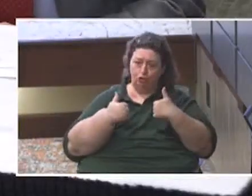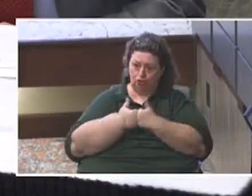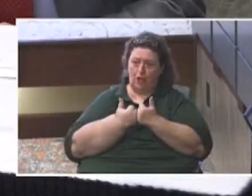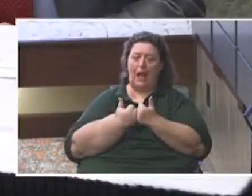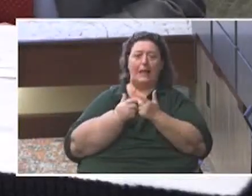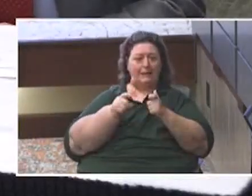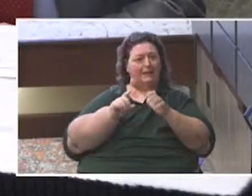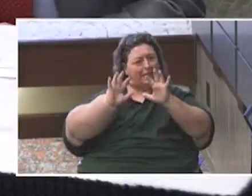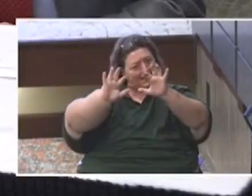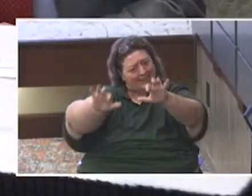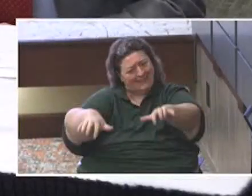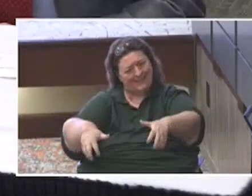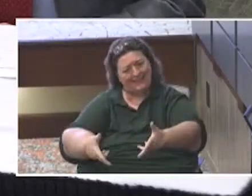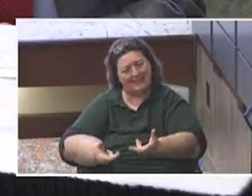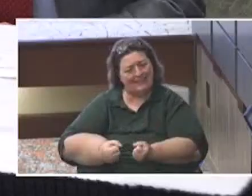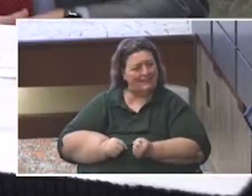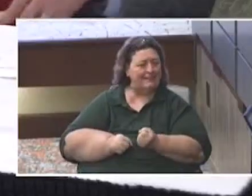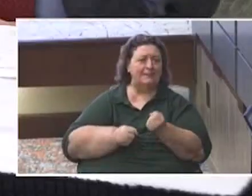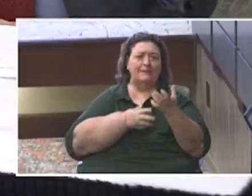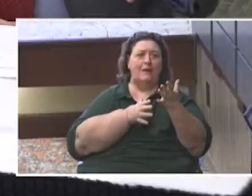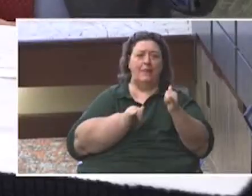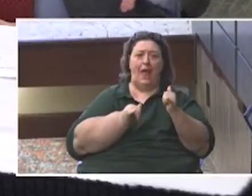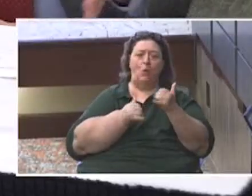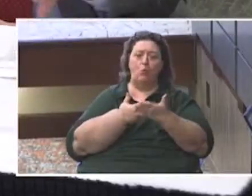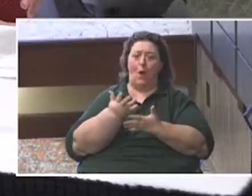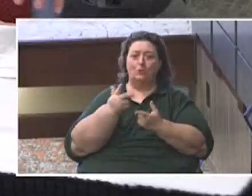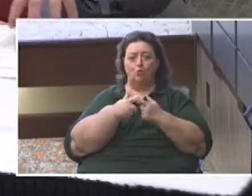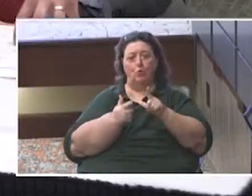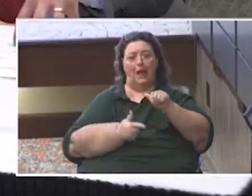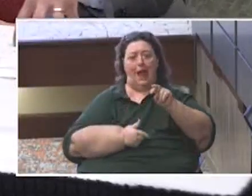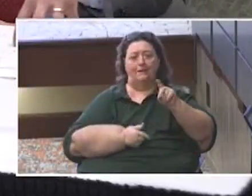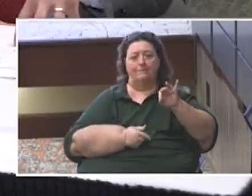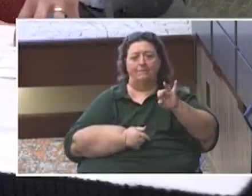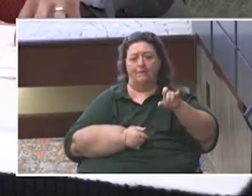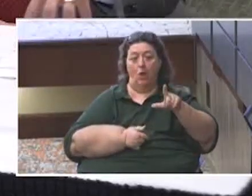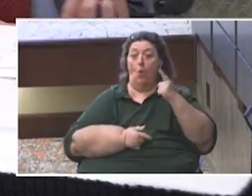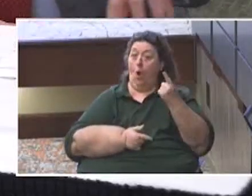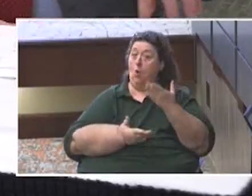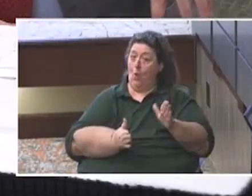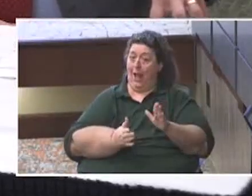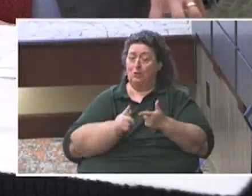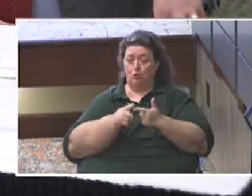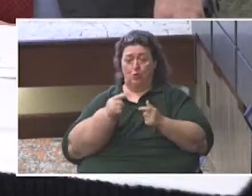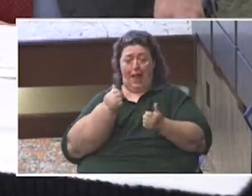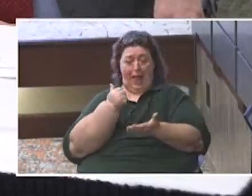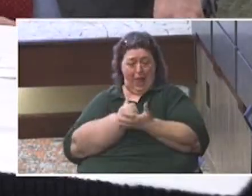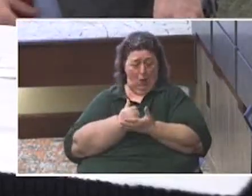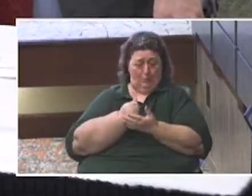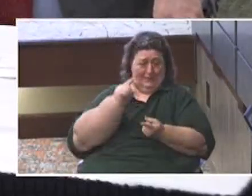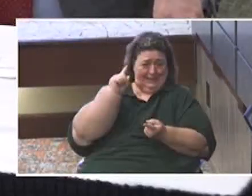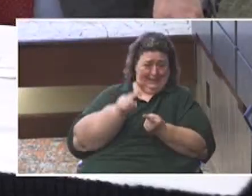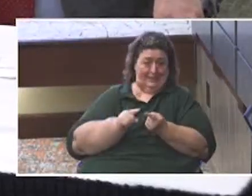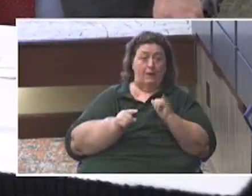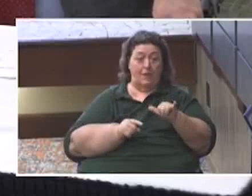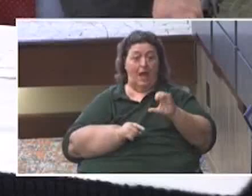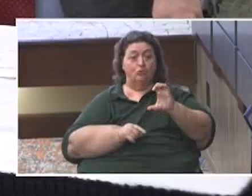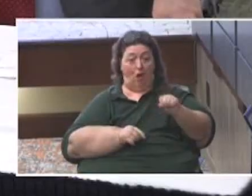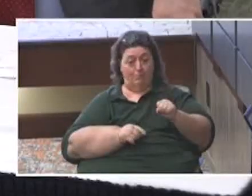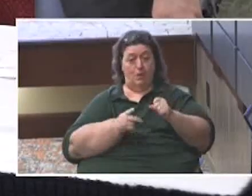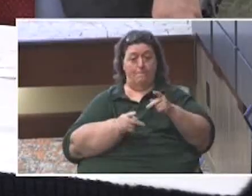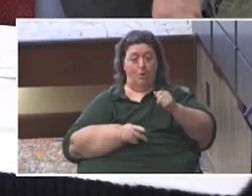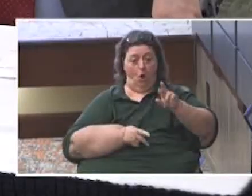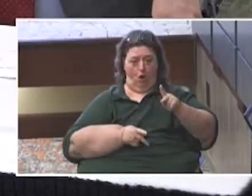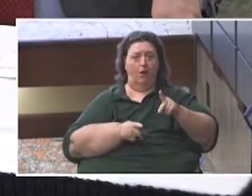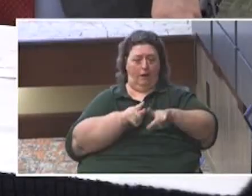waste removed and taken to a landfill. One way we were able to mitigate that is China Spring Park is happening concurrent to